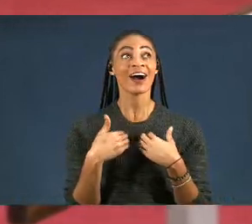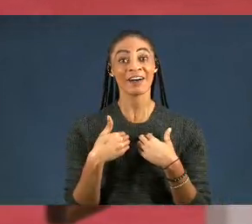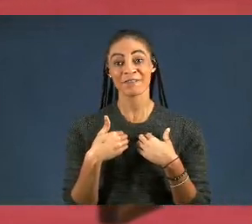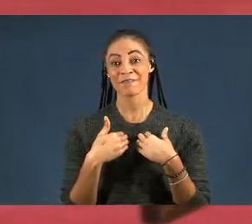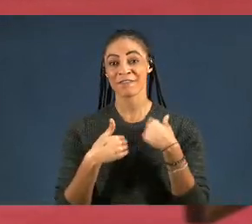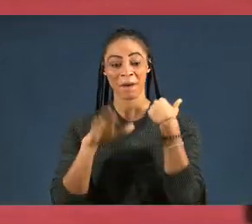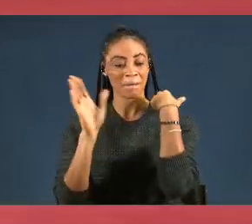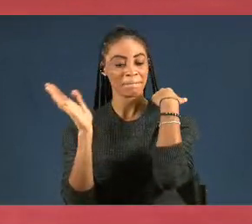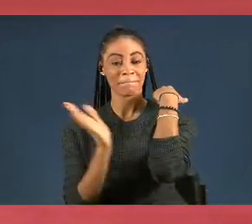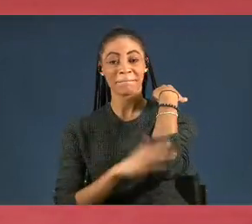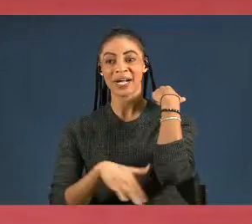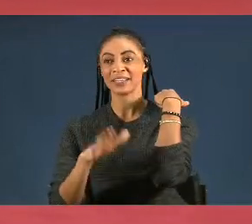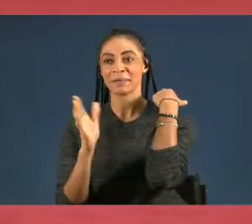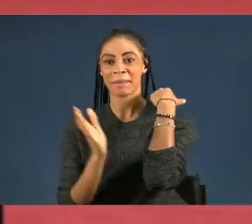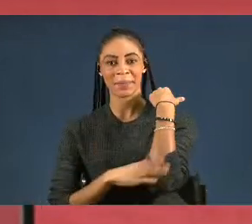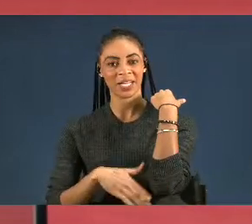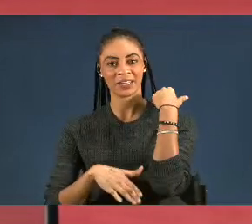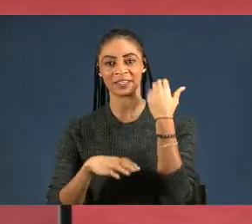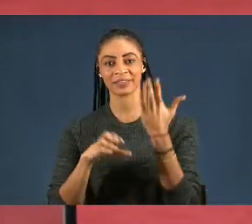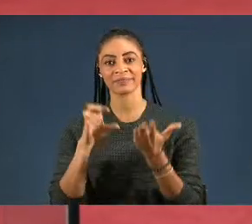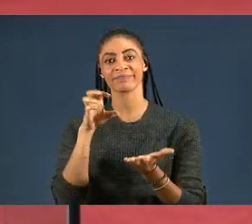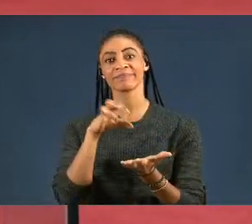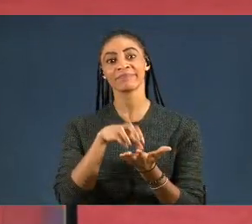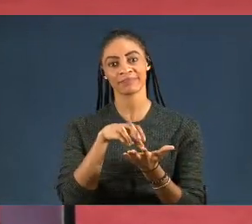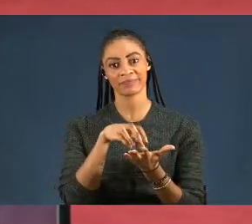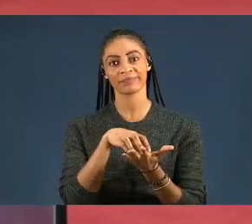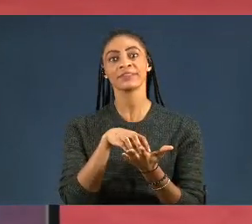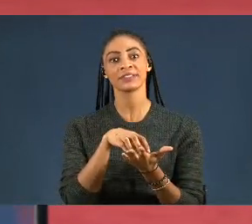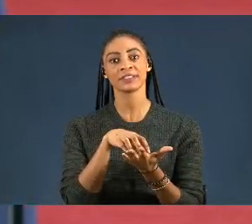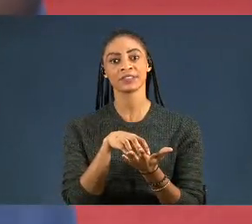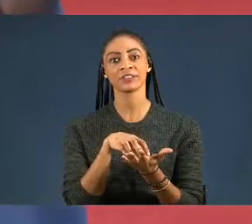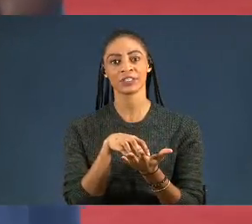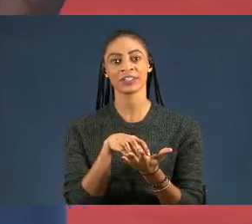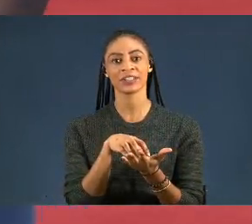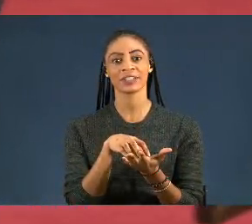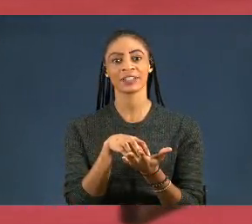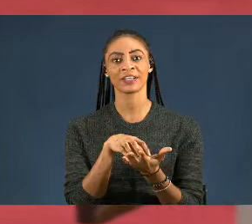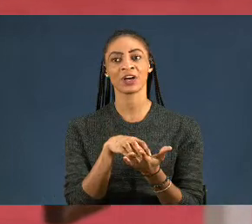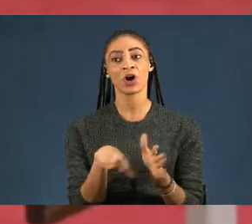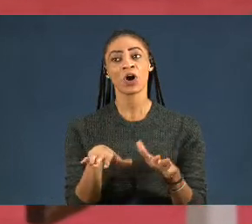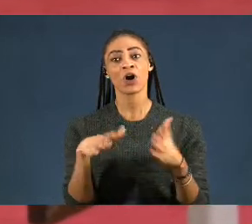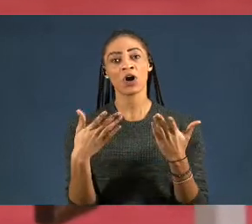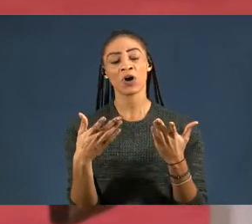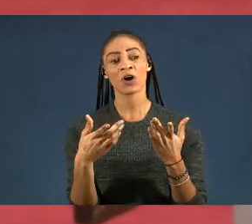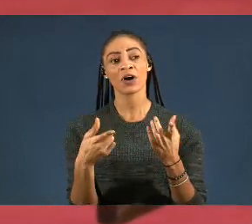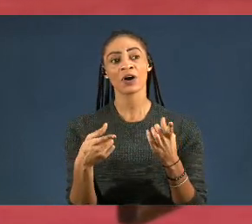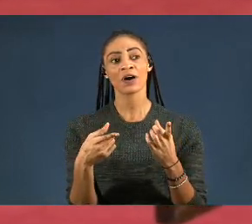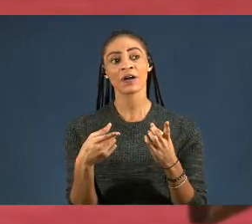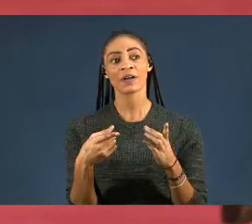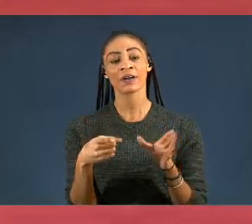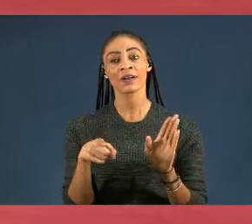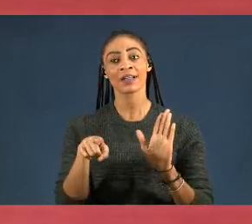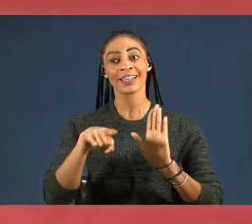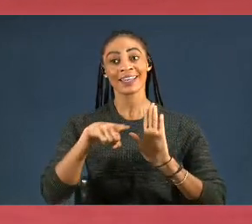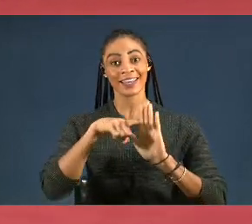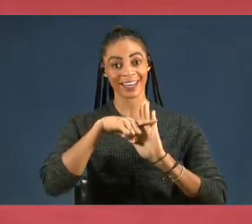toxicity. That's a hard word. Let me use the word negativity. It's easier.